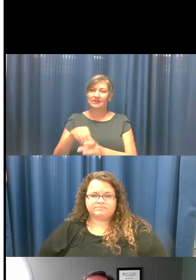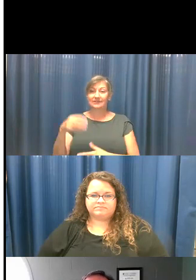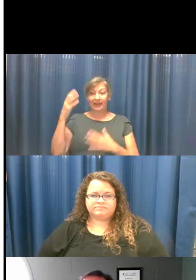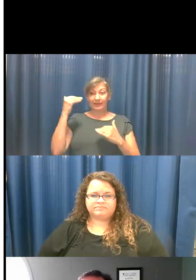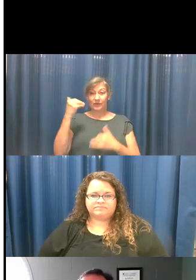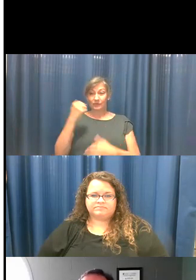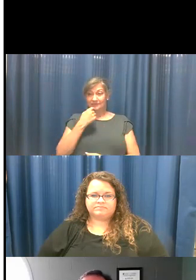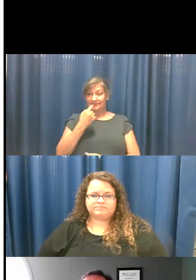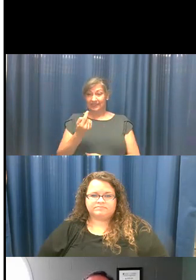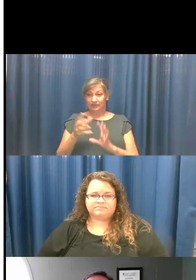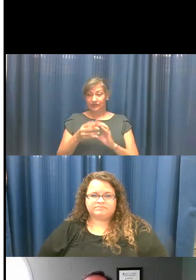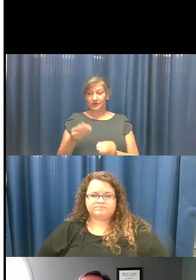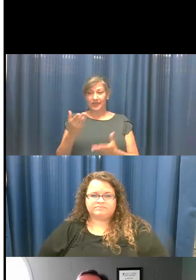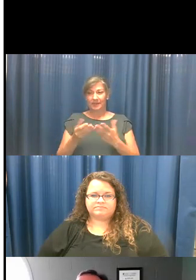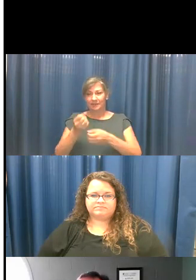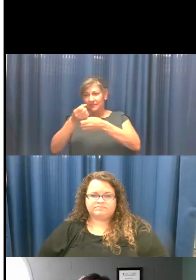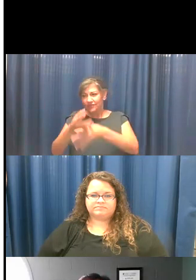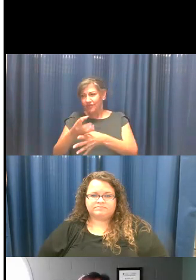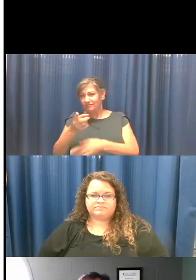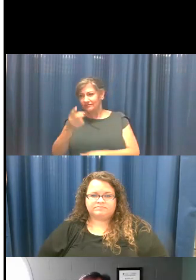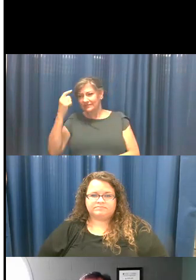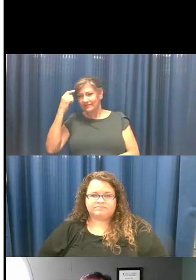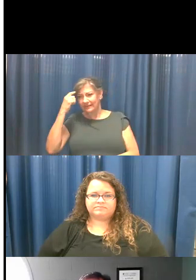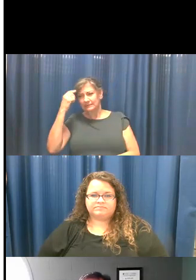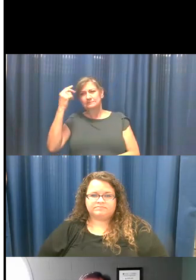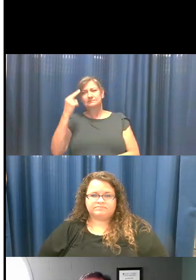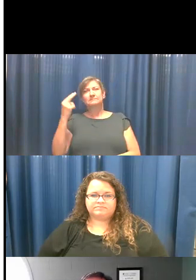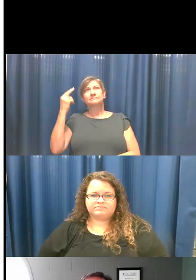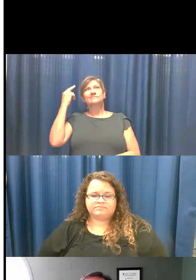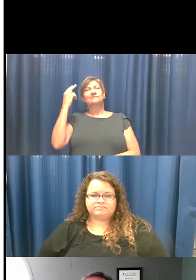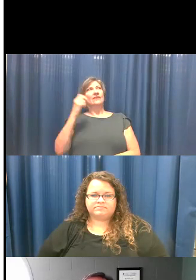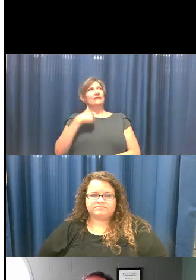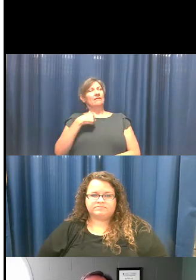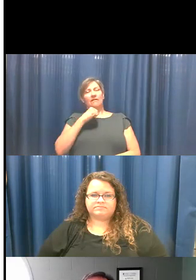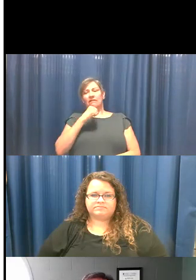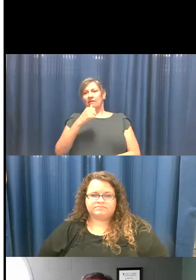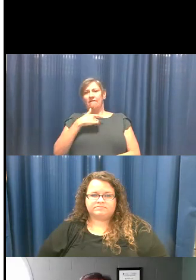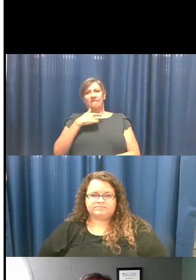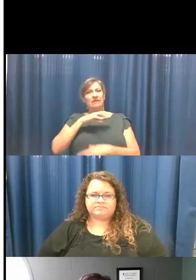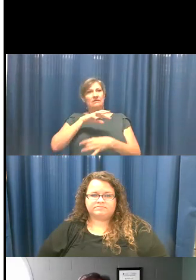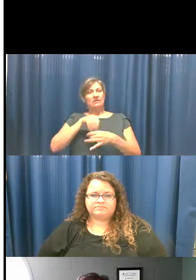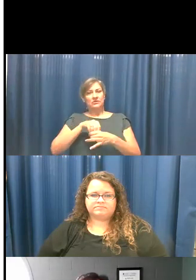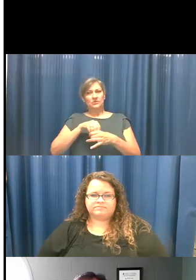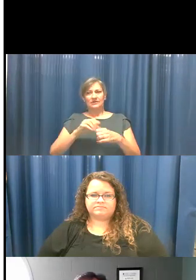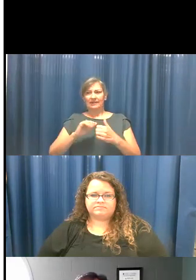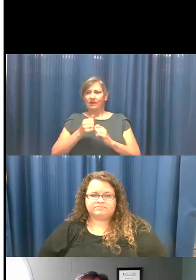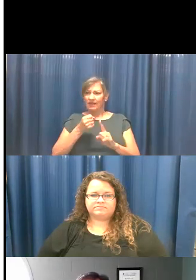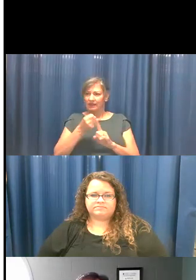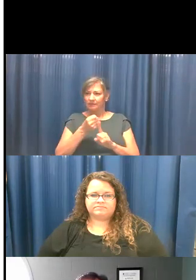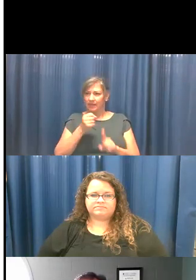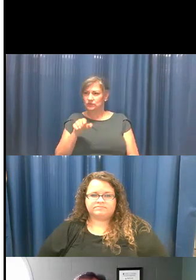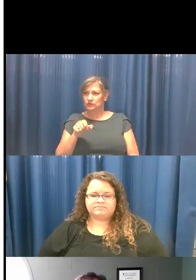this, you might think of a time when you did not feel a sense of inclusion and how that impacted you.